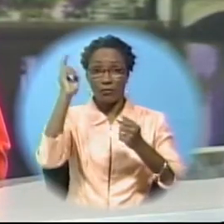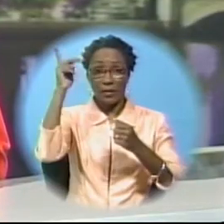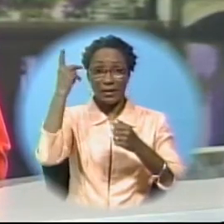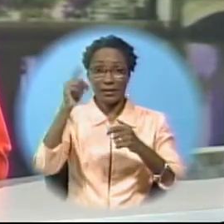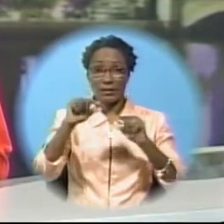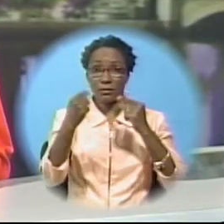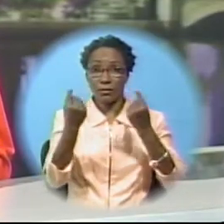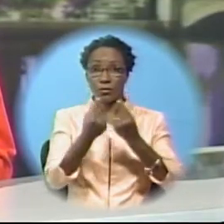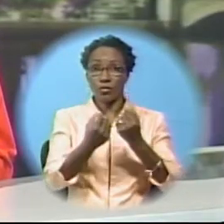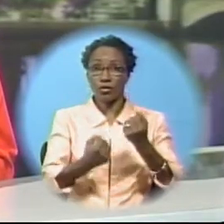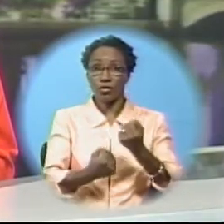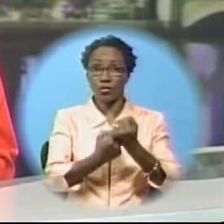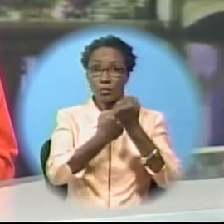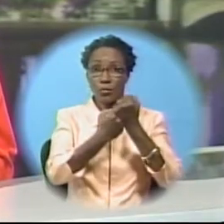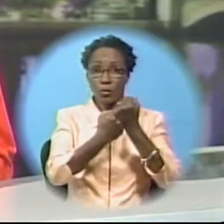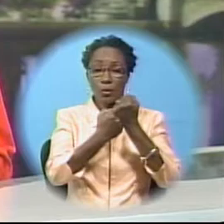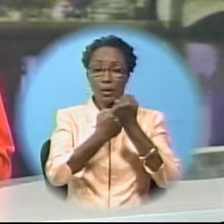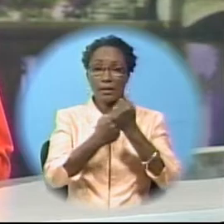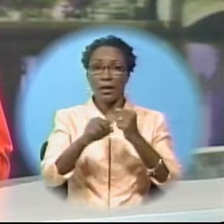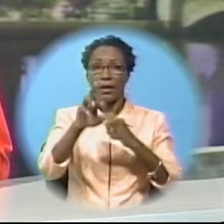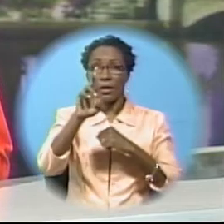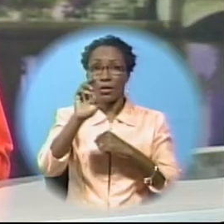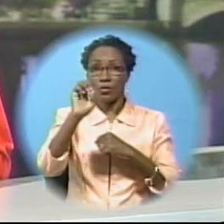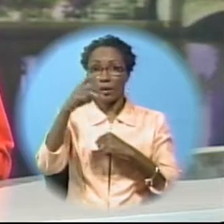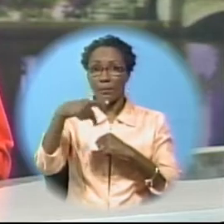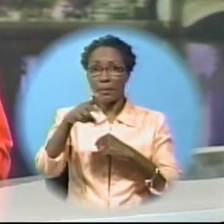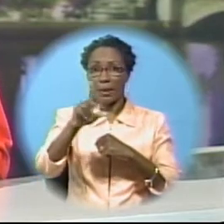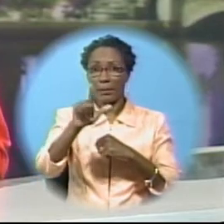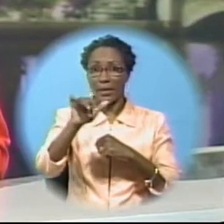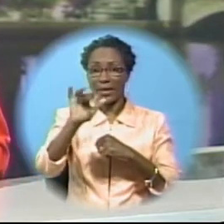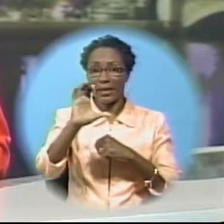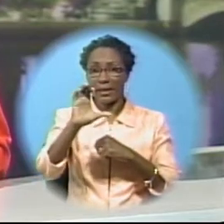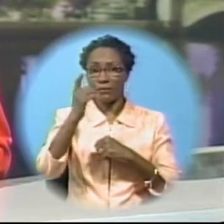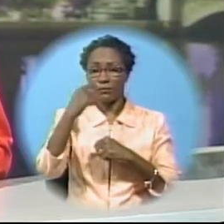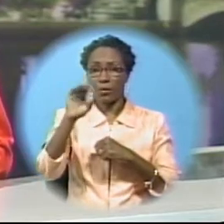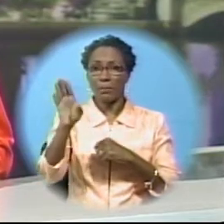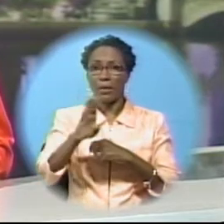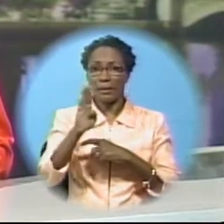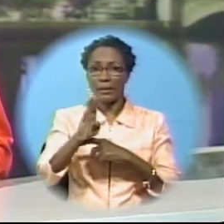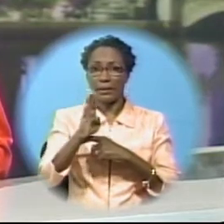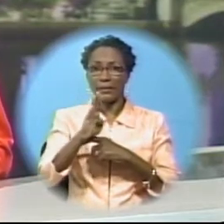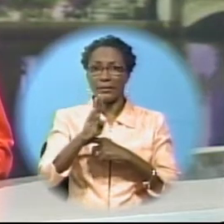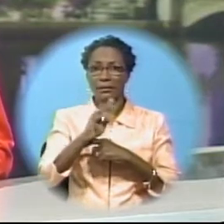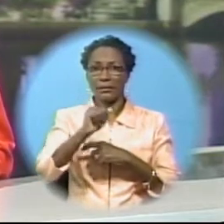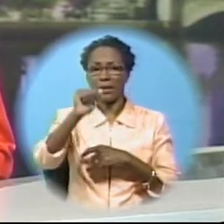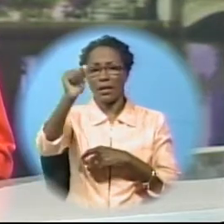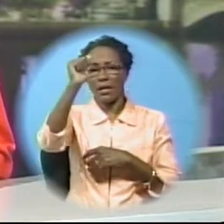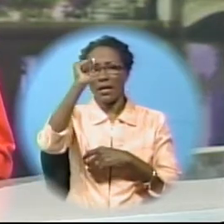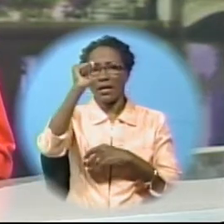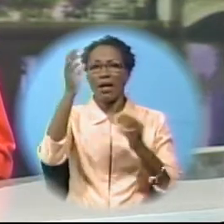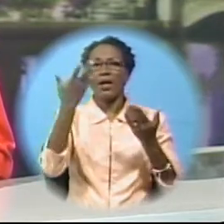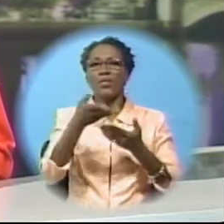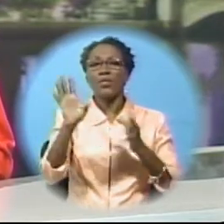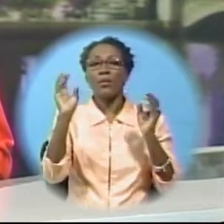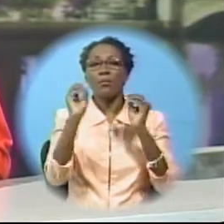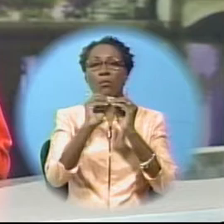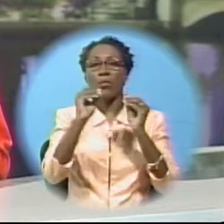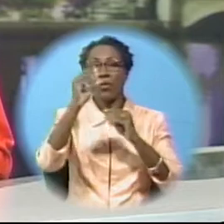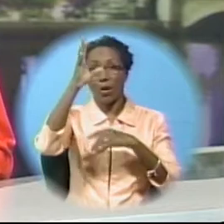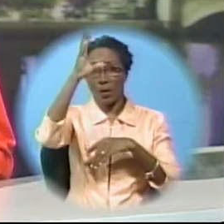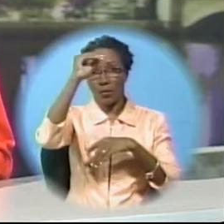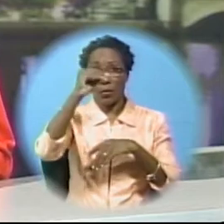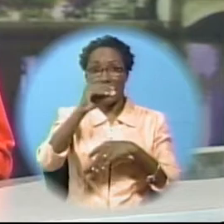parties support the move toward Republican status. The males will outnumber the females during this year's Common Entrance